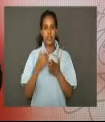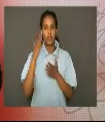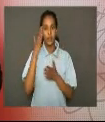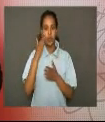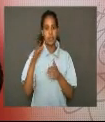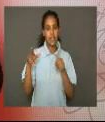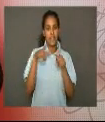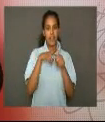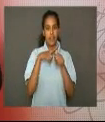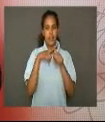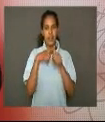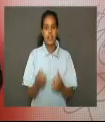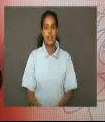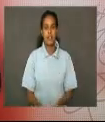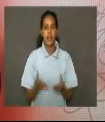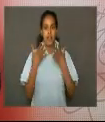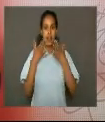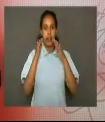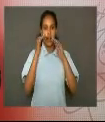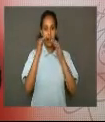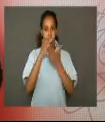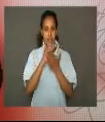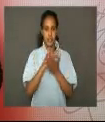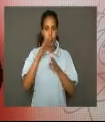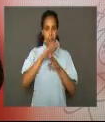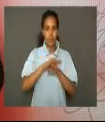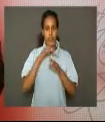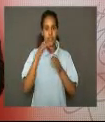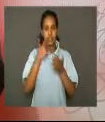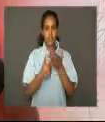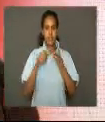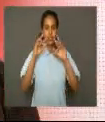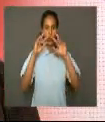the first of several lessons on this topic.